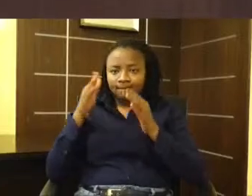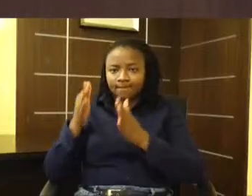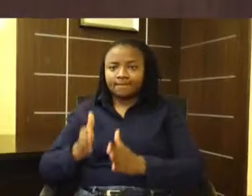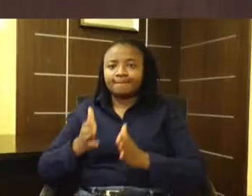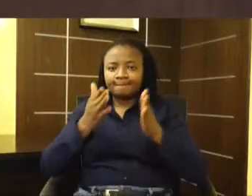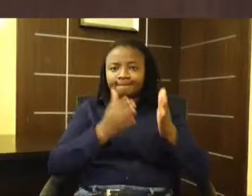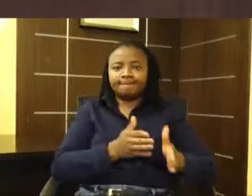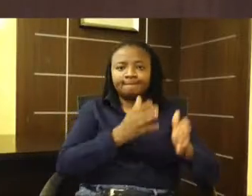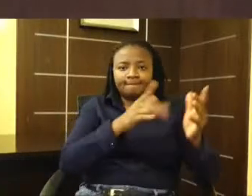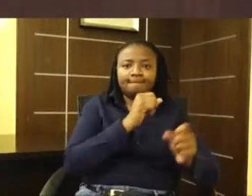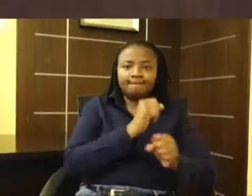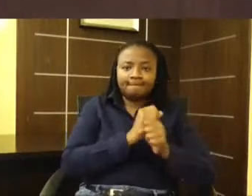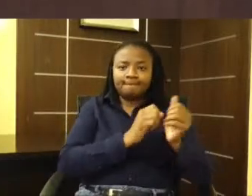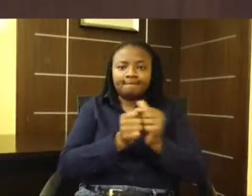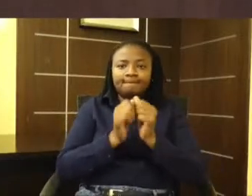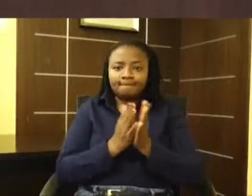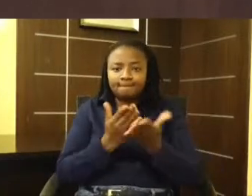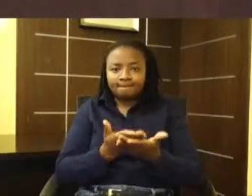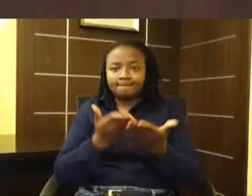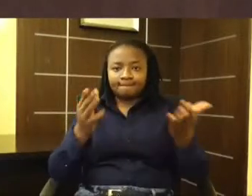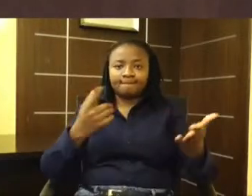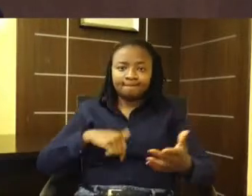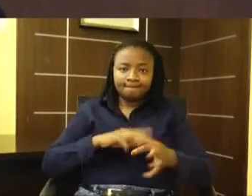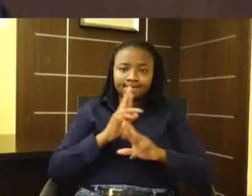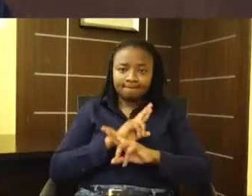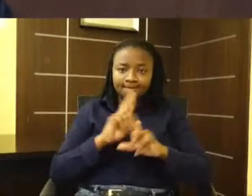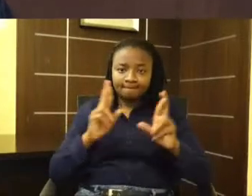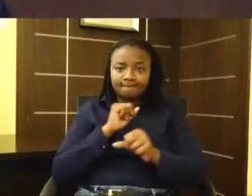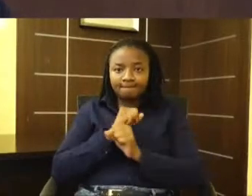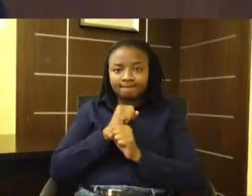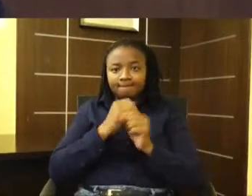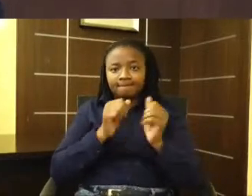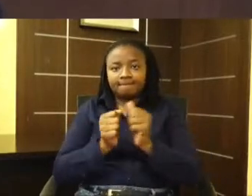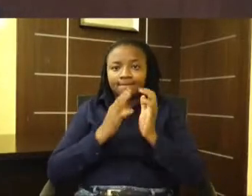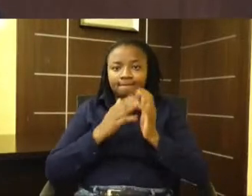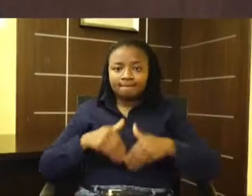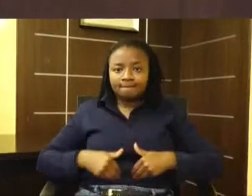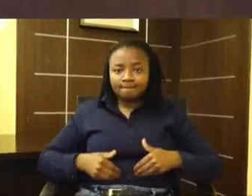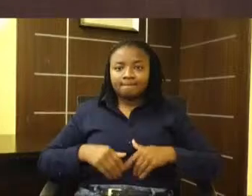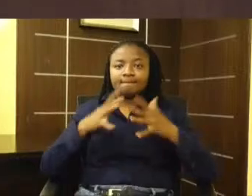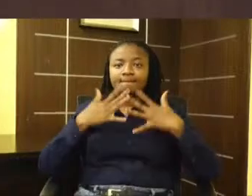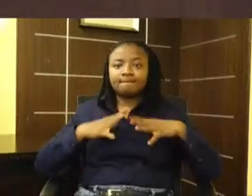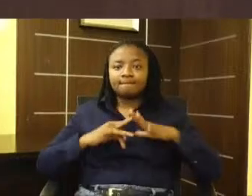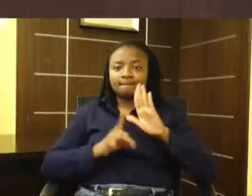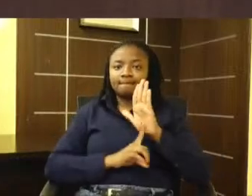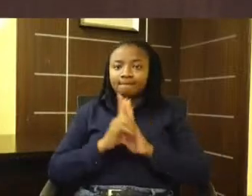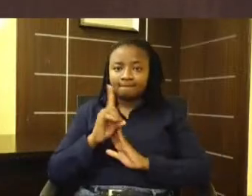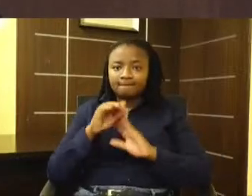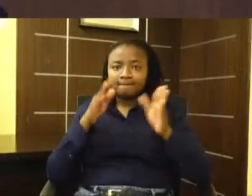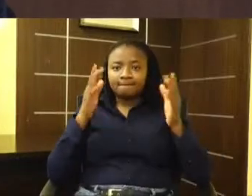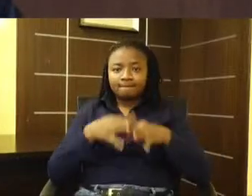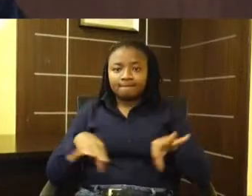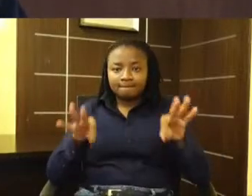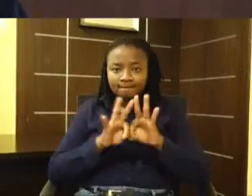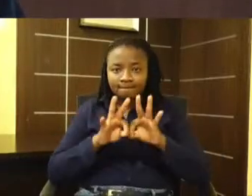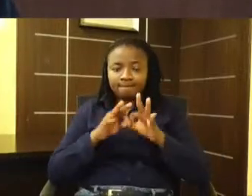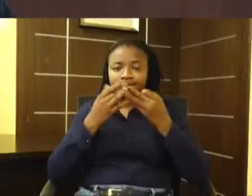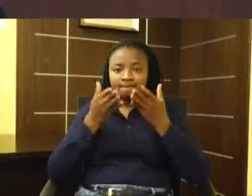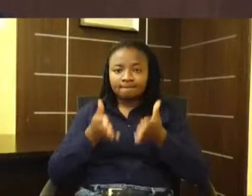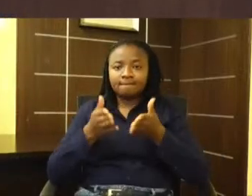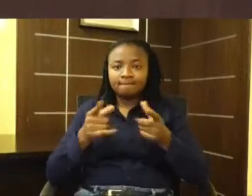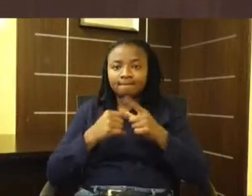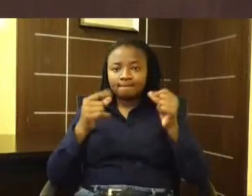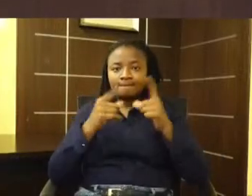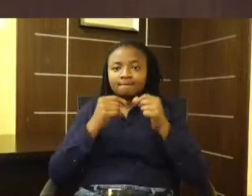partners are. So let's work with the young people to develop relevant, current messages